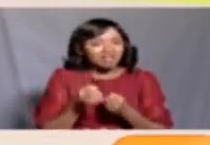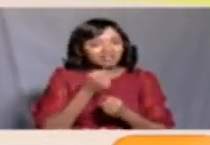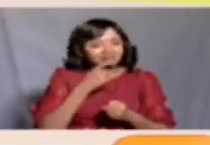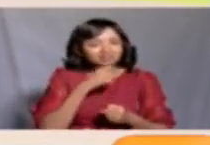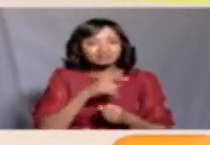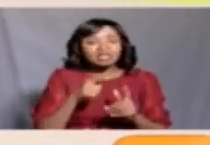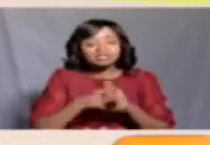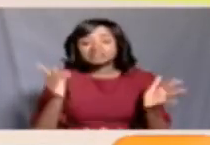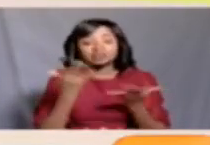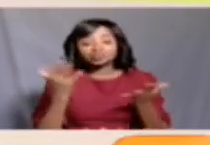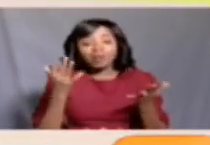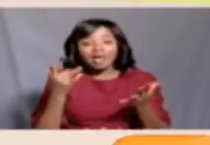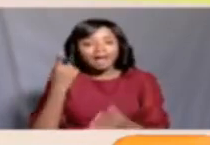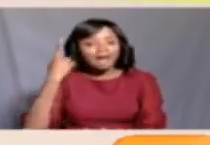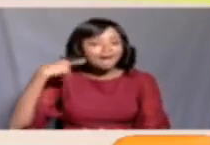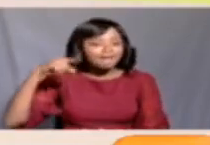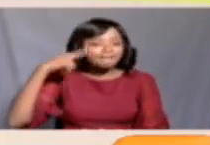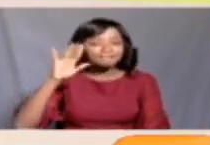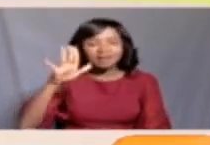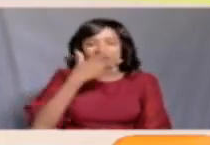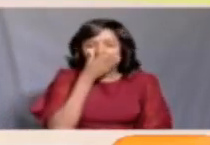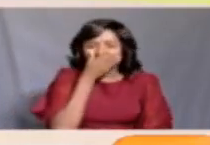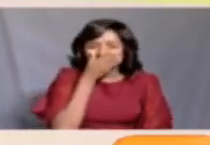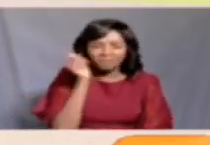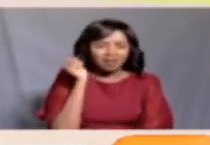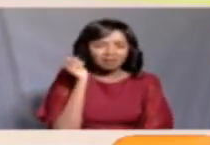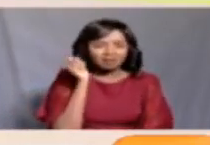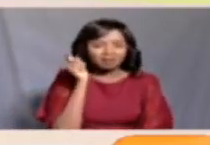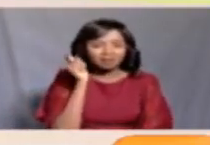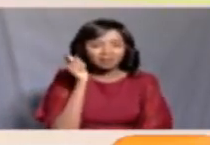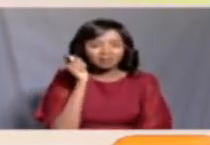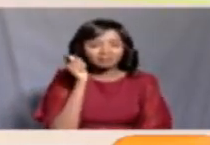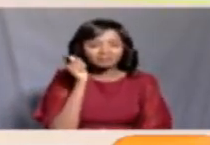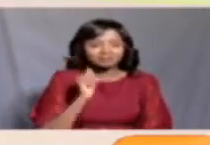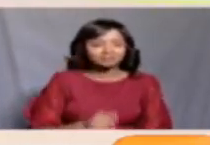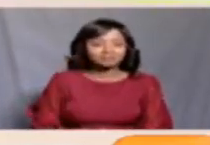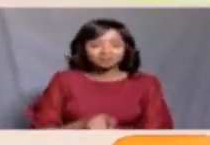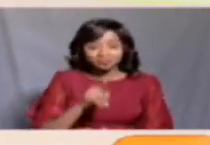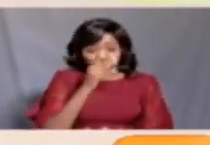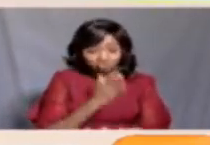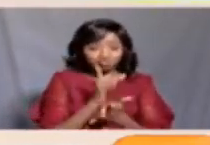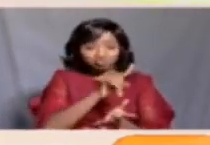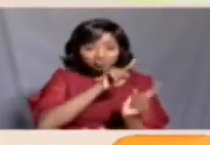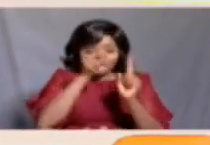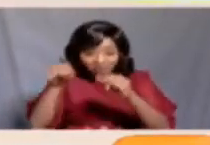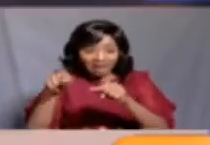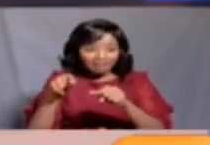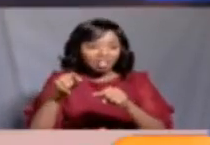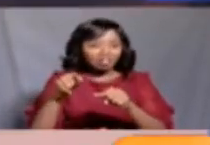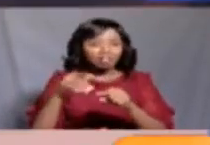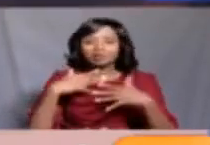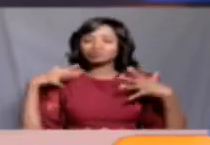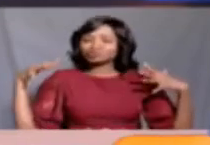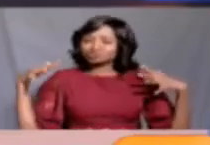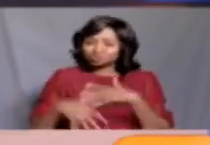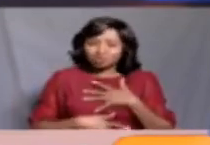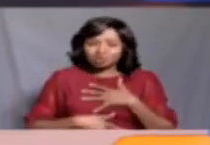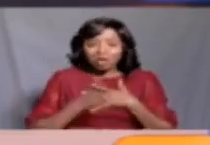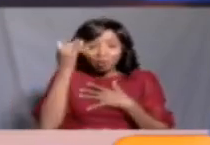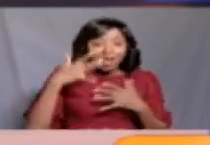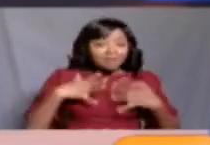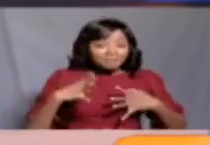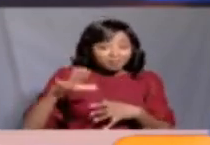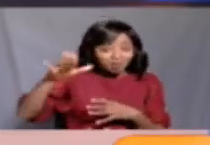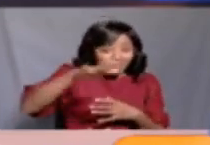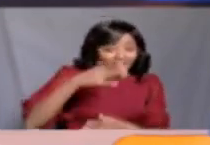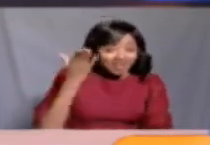at Mathare, the best known one. I think it's an amazing facility. If you go there, you'll actually you'll be shocked. The people who actually, my